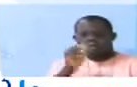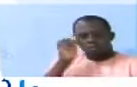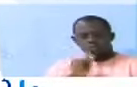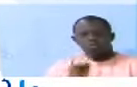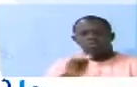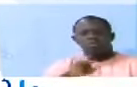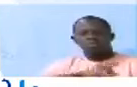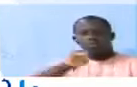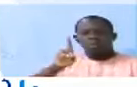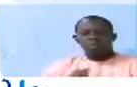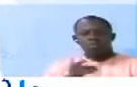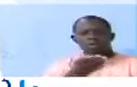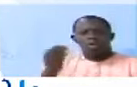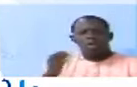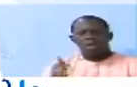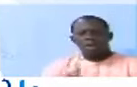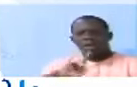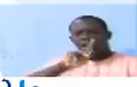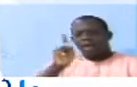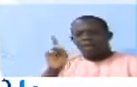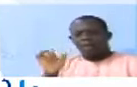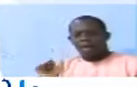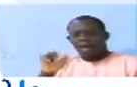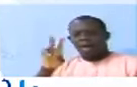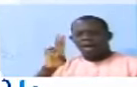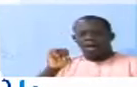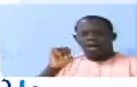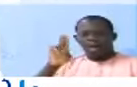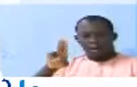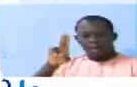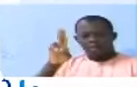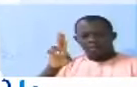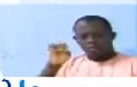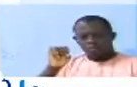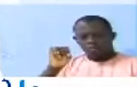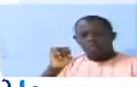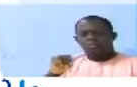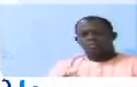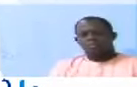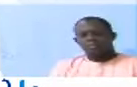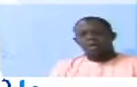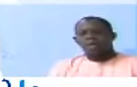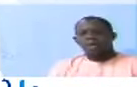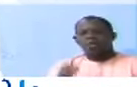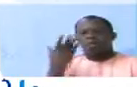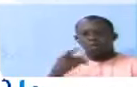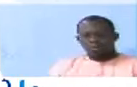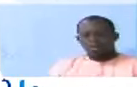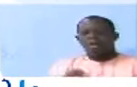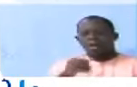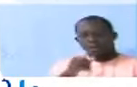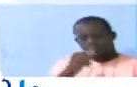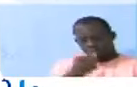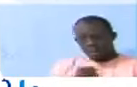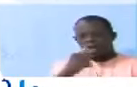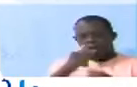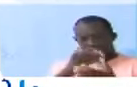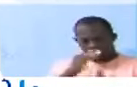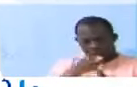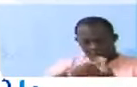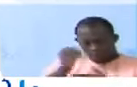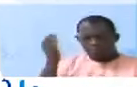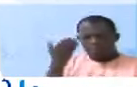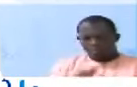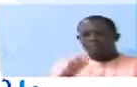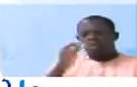Karaba Avenue within jita jetron ka American embassy wali. When we dropped at the